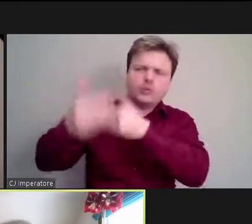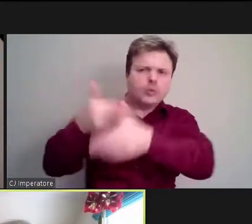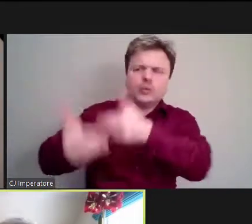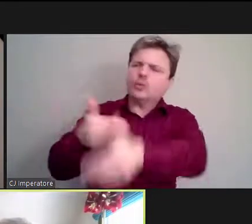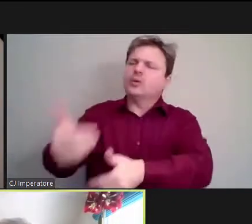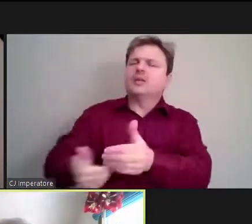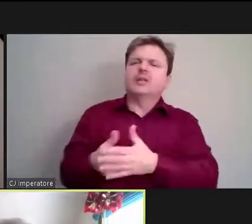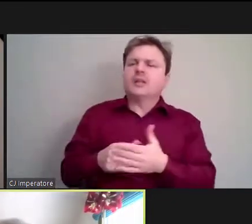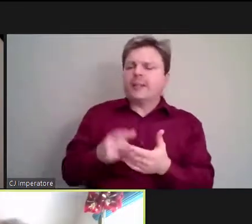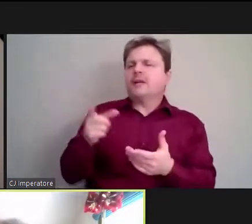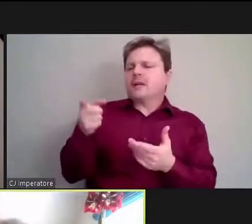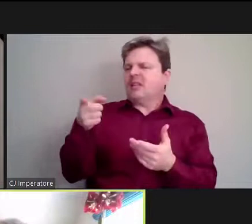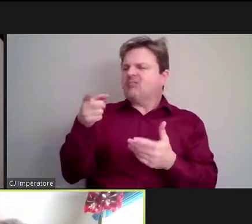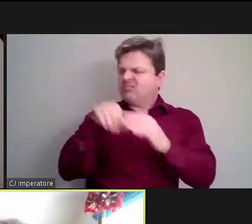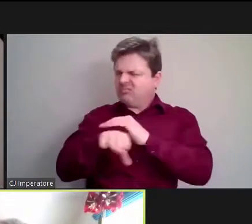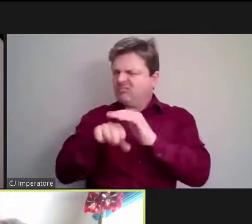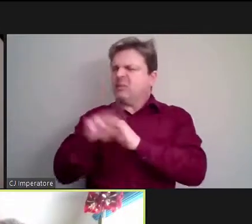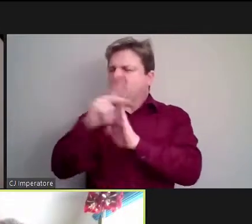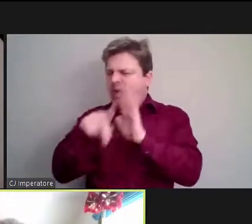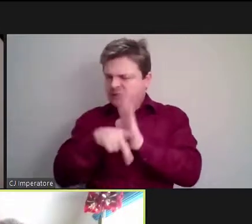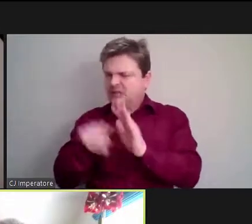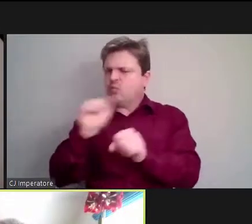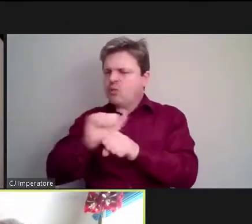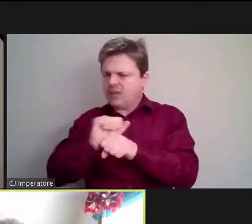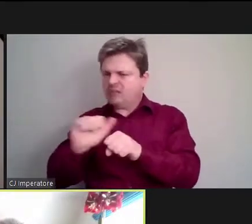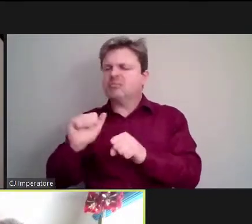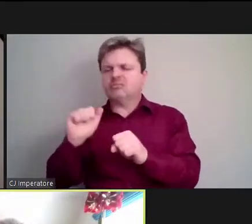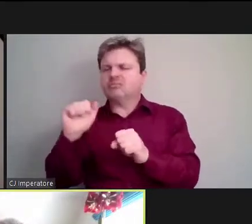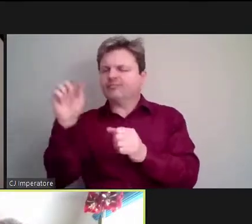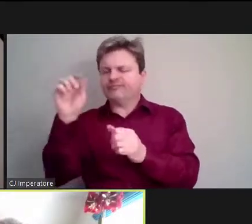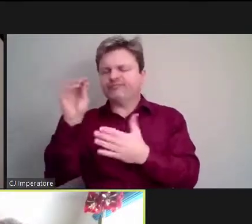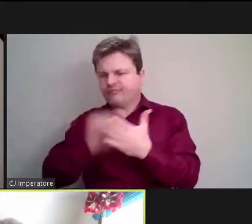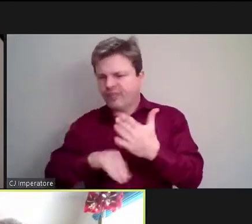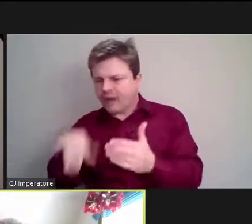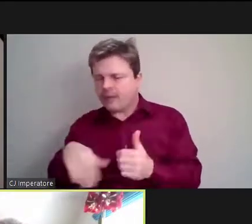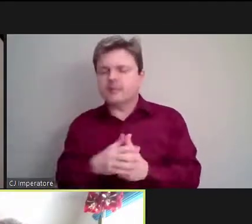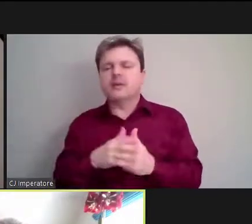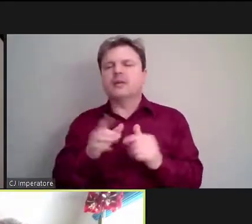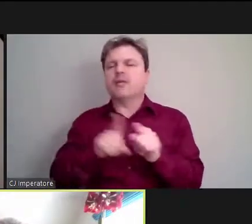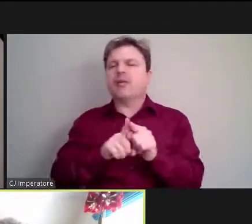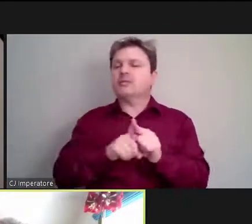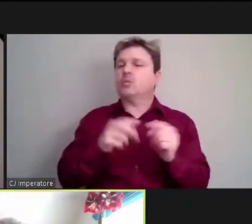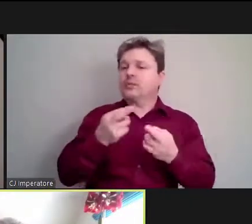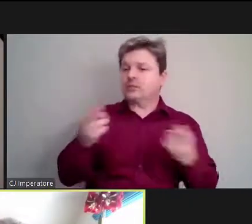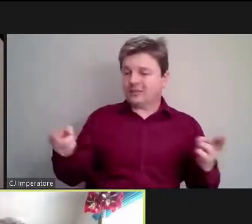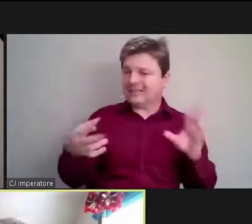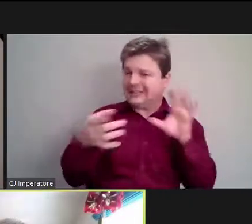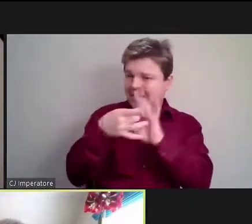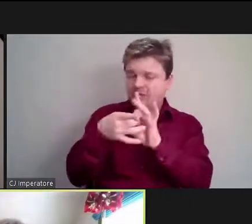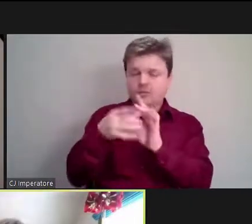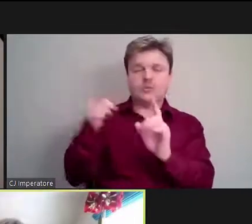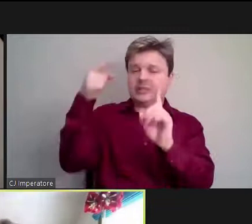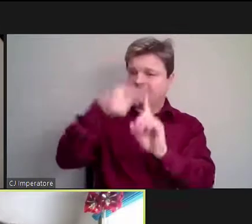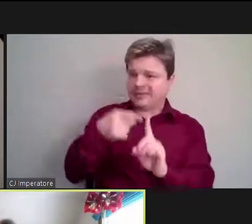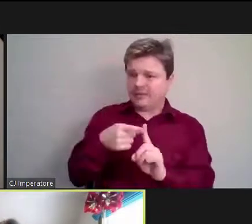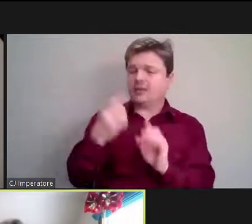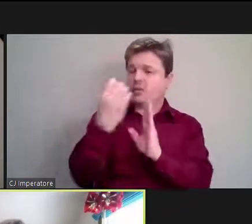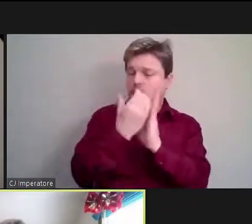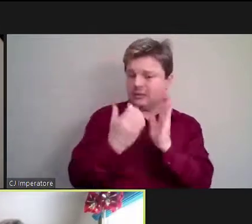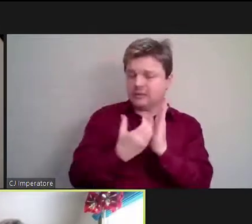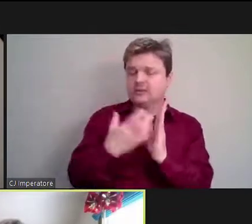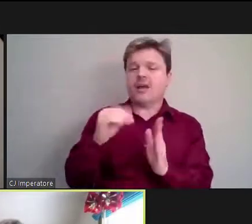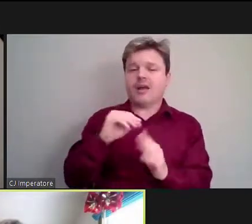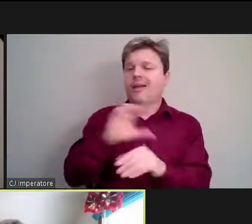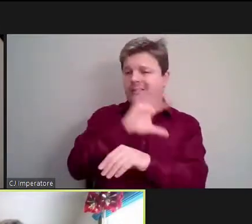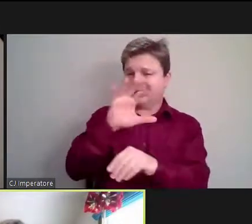on an accessibility policy and also resources that attach to specific classes and assignments, these are things that won't